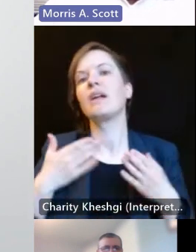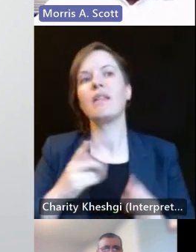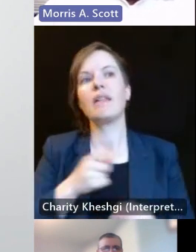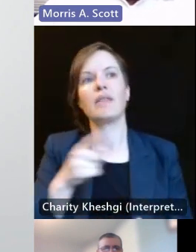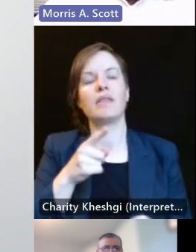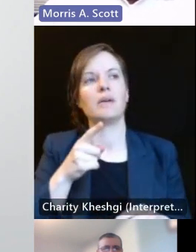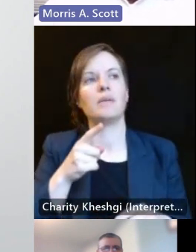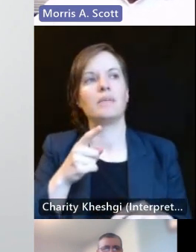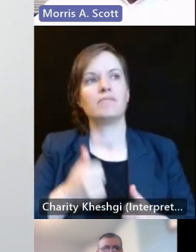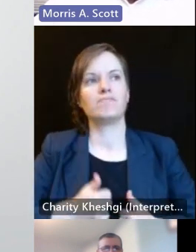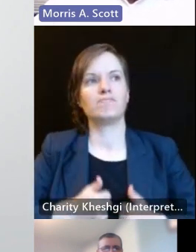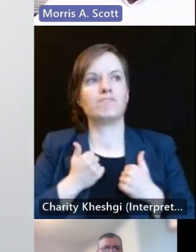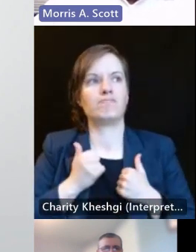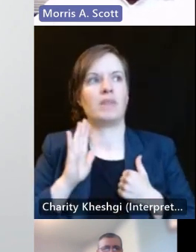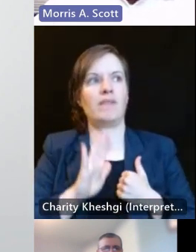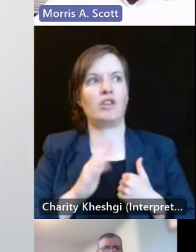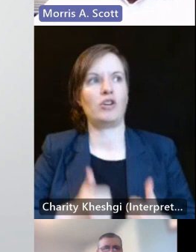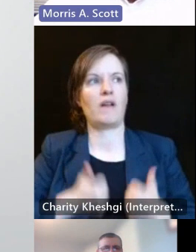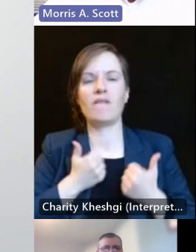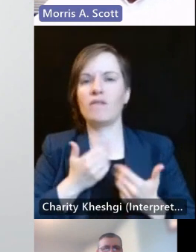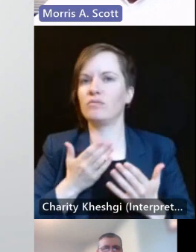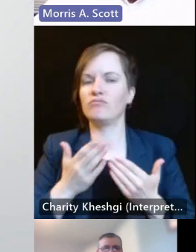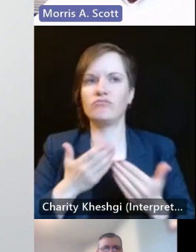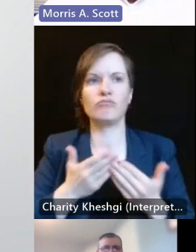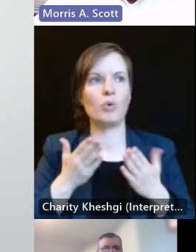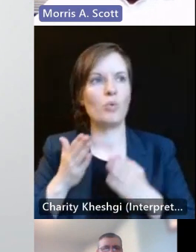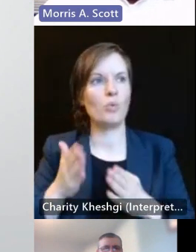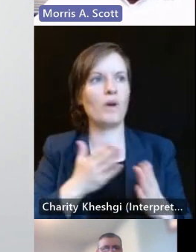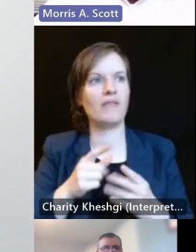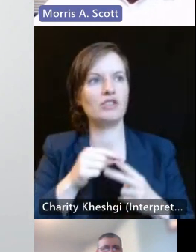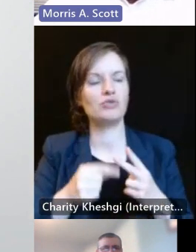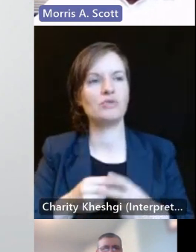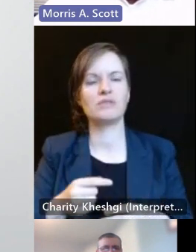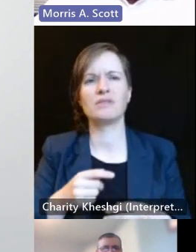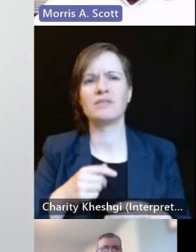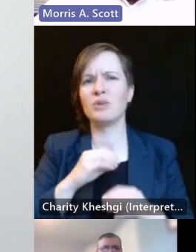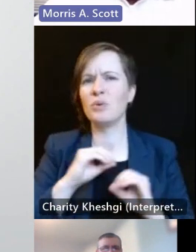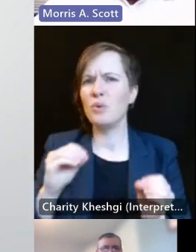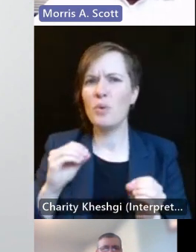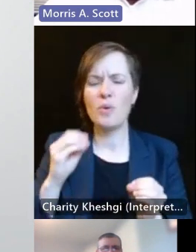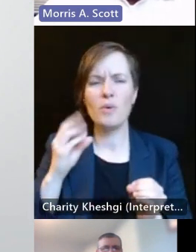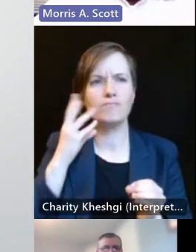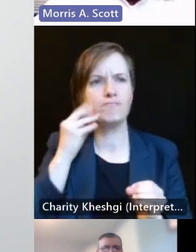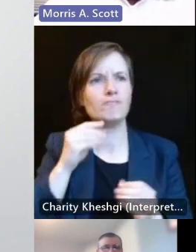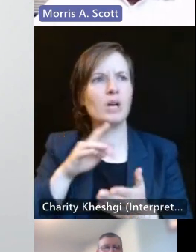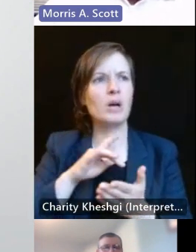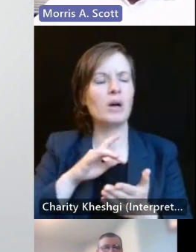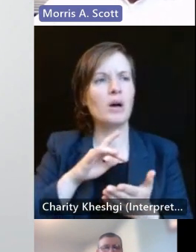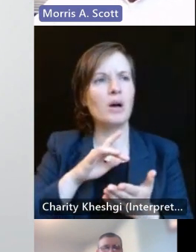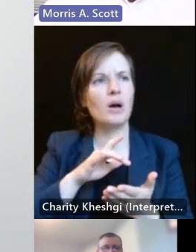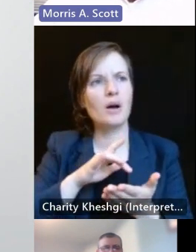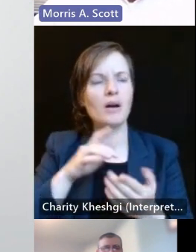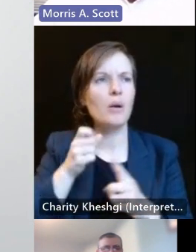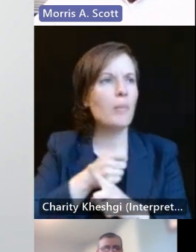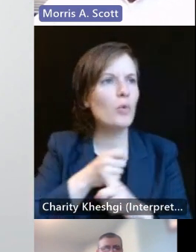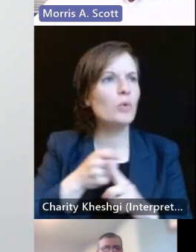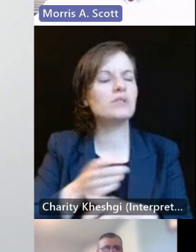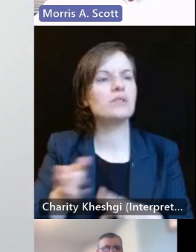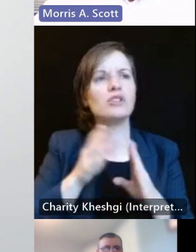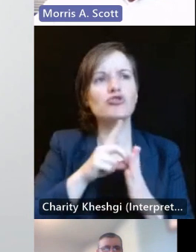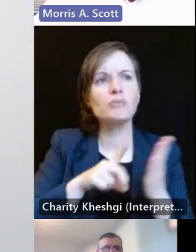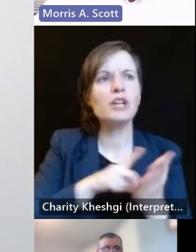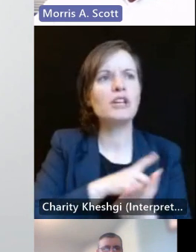free from abuse, free from neglect, free from discrimination, and of course, free from segregation. With